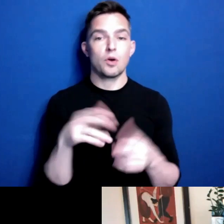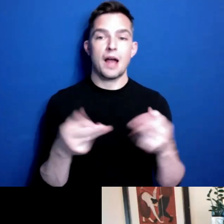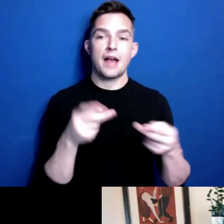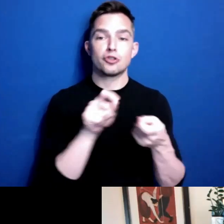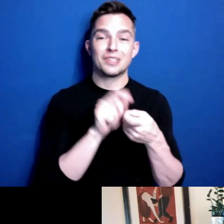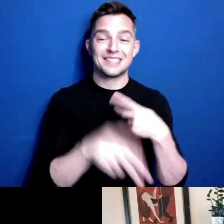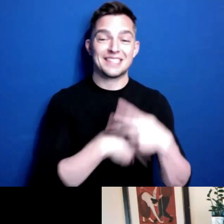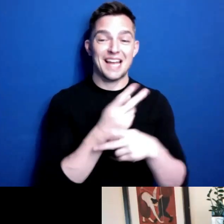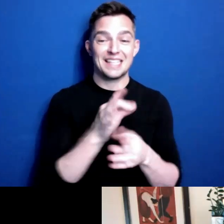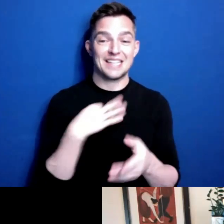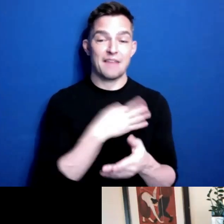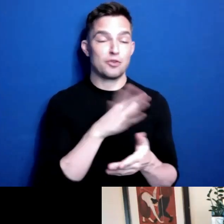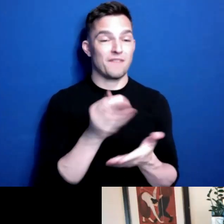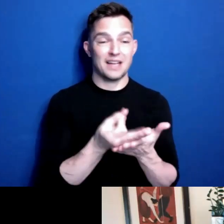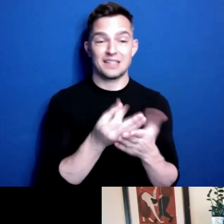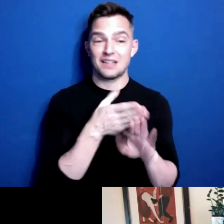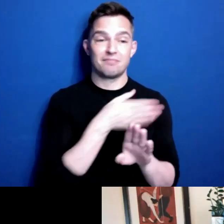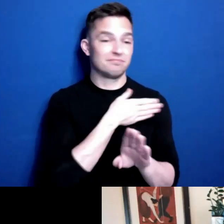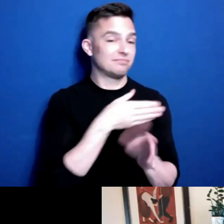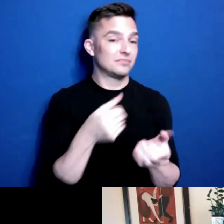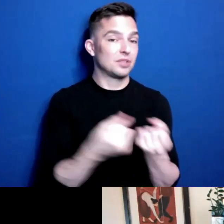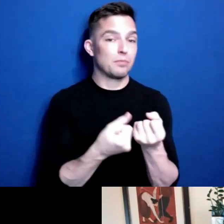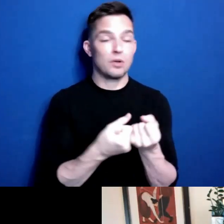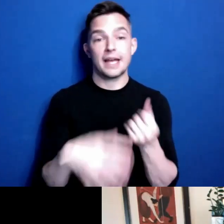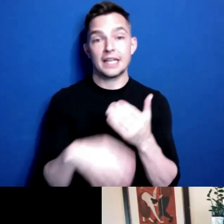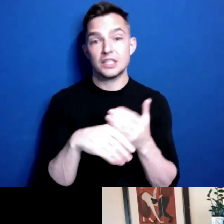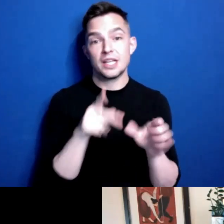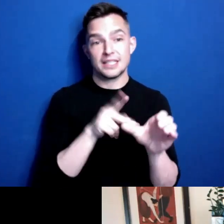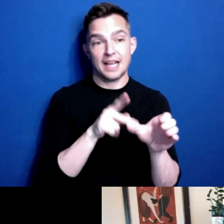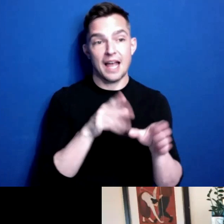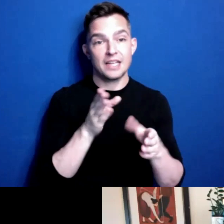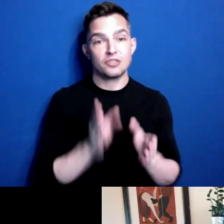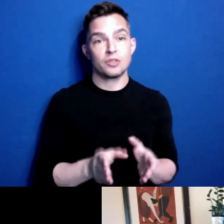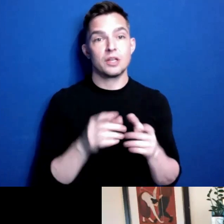your financing has not previously supported, like additional psychiatrists,